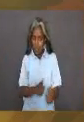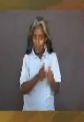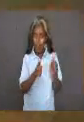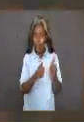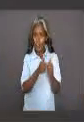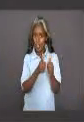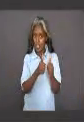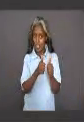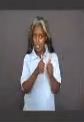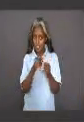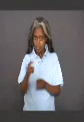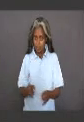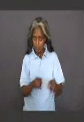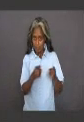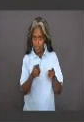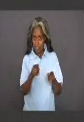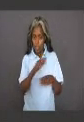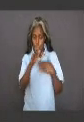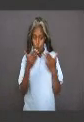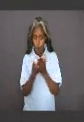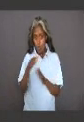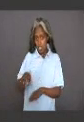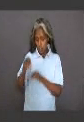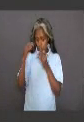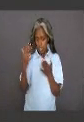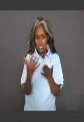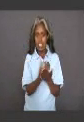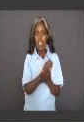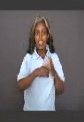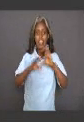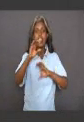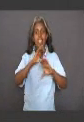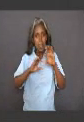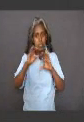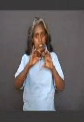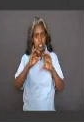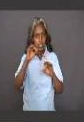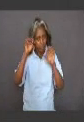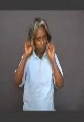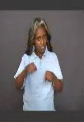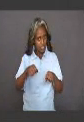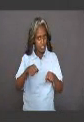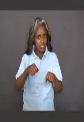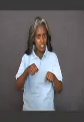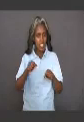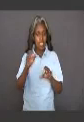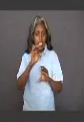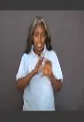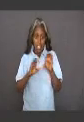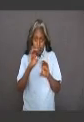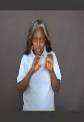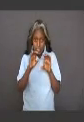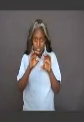saying. All students take chemistry. Yes,